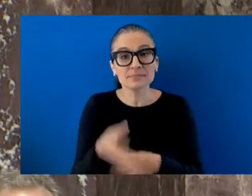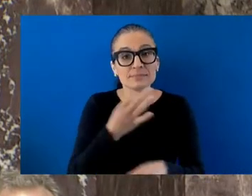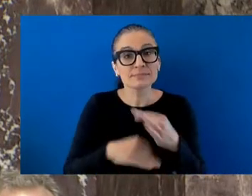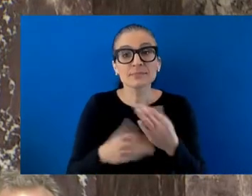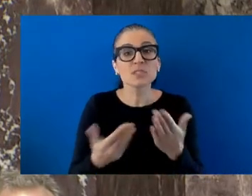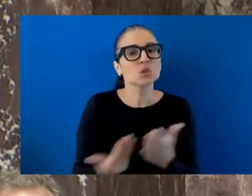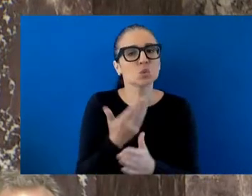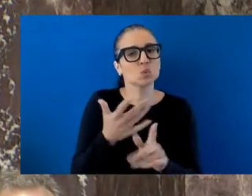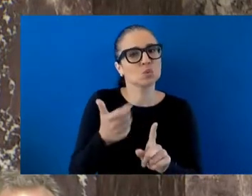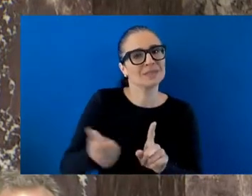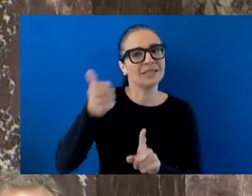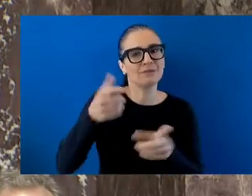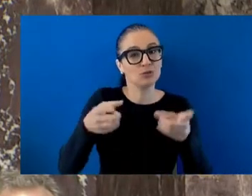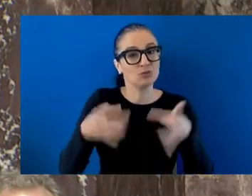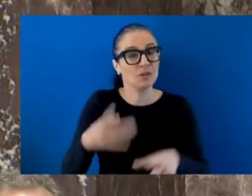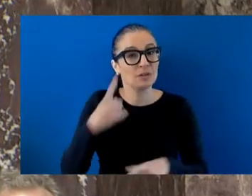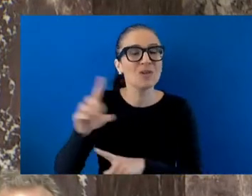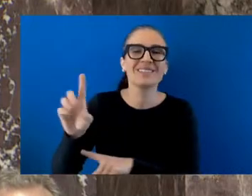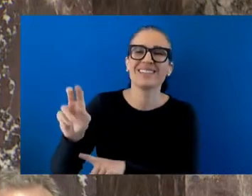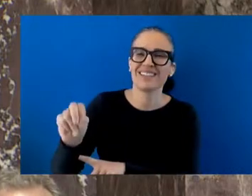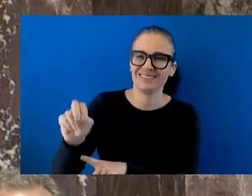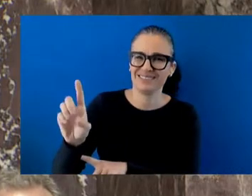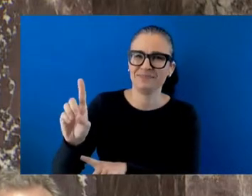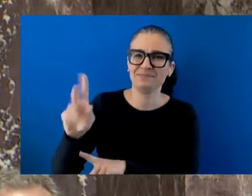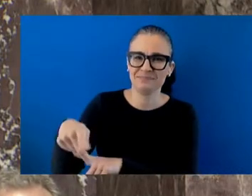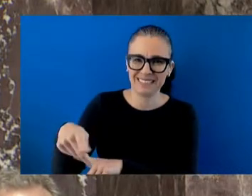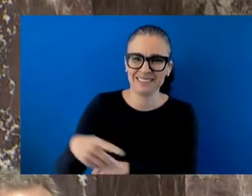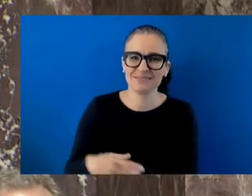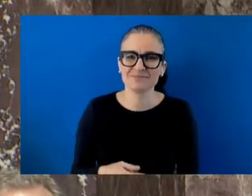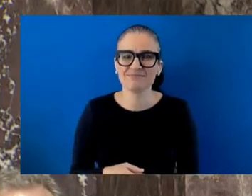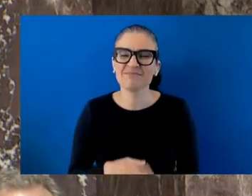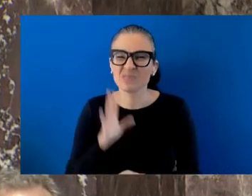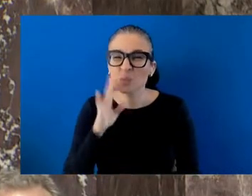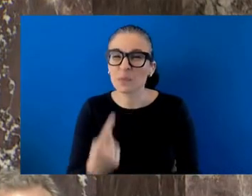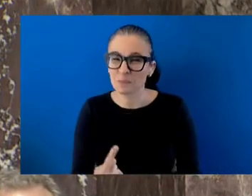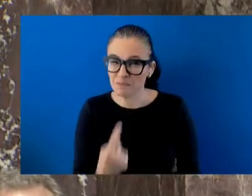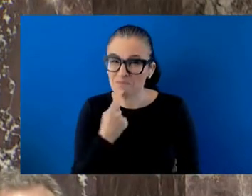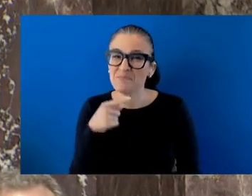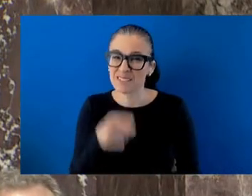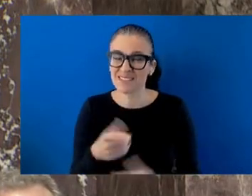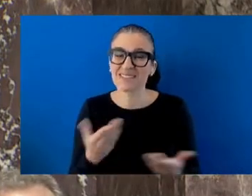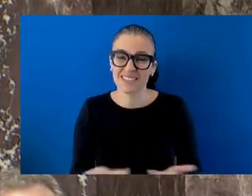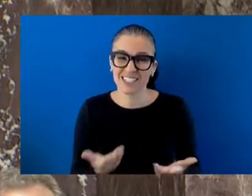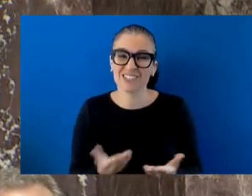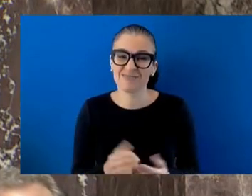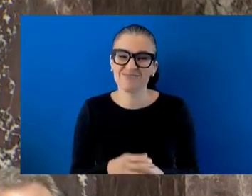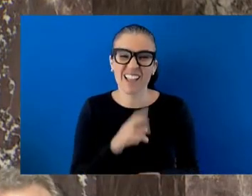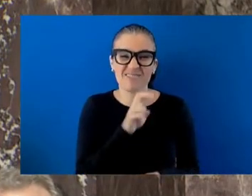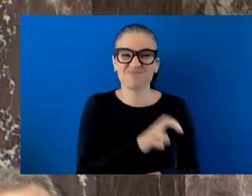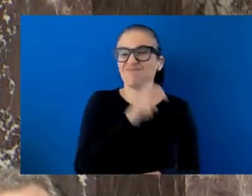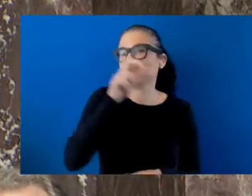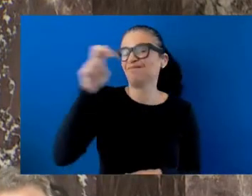your new role. We're going to miss you on this side. Please, can the House join me in thanking him for the work he's done.